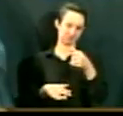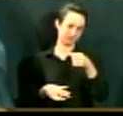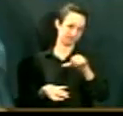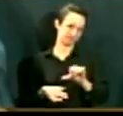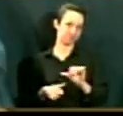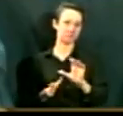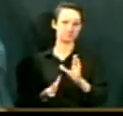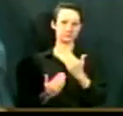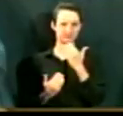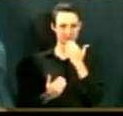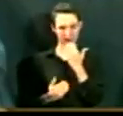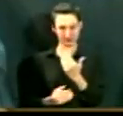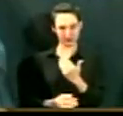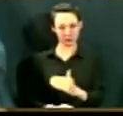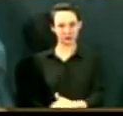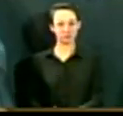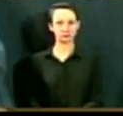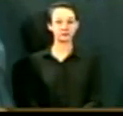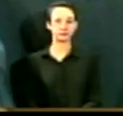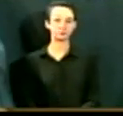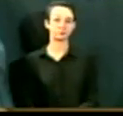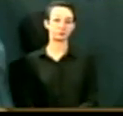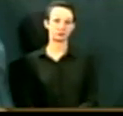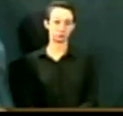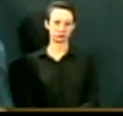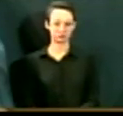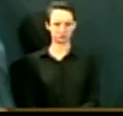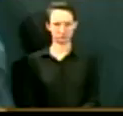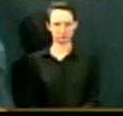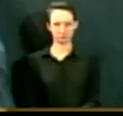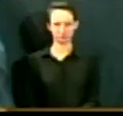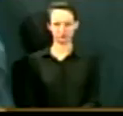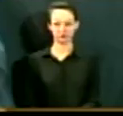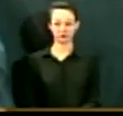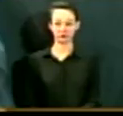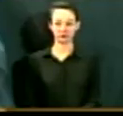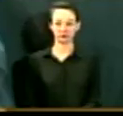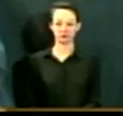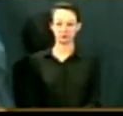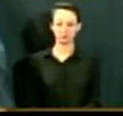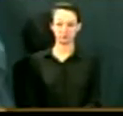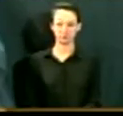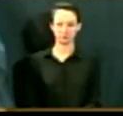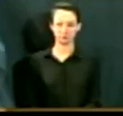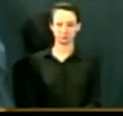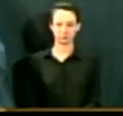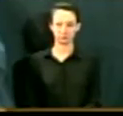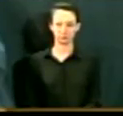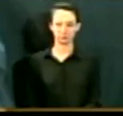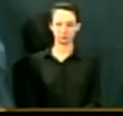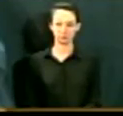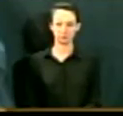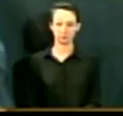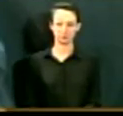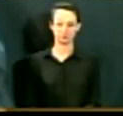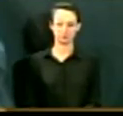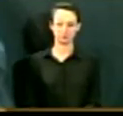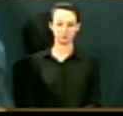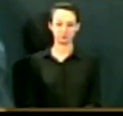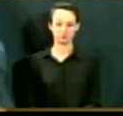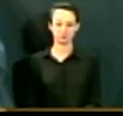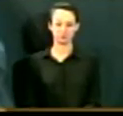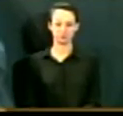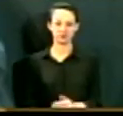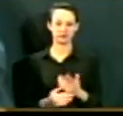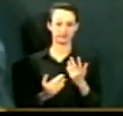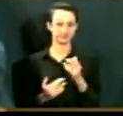you. Ms. Roundtree accept? We didn't hear from her. Ms. Roundtree, will you accept? Well, I don't see